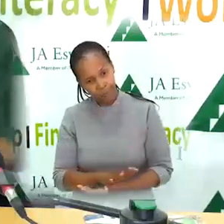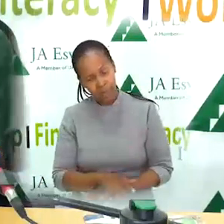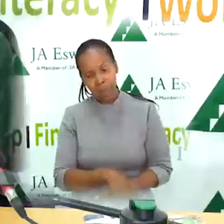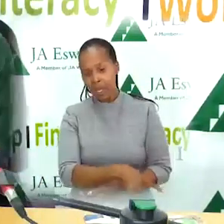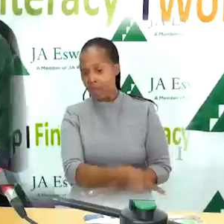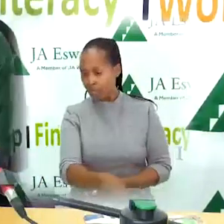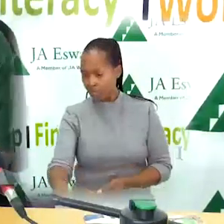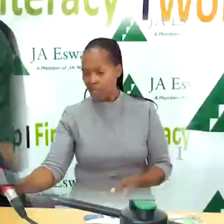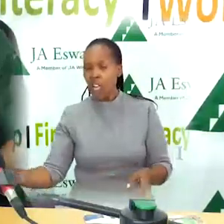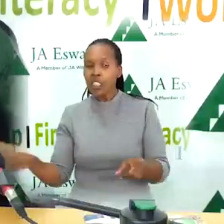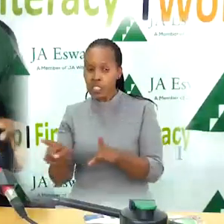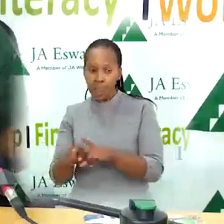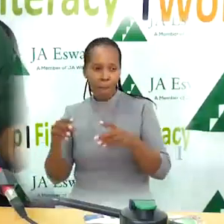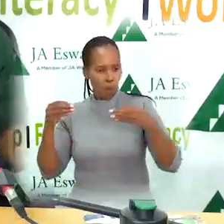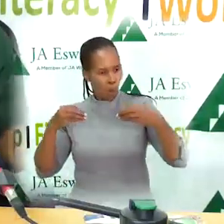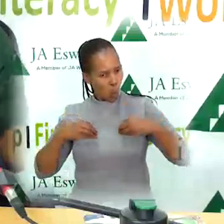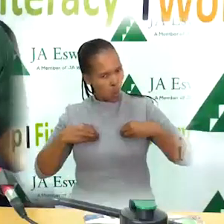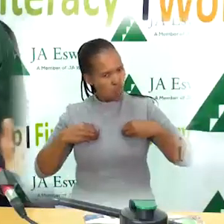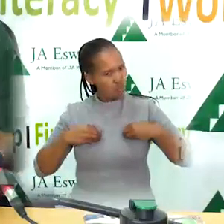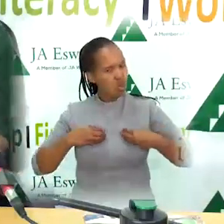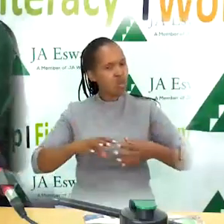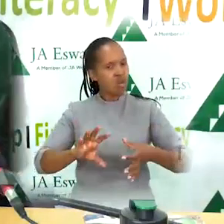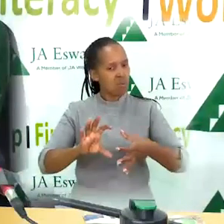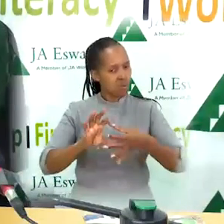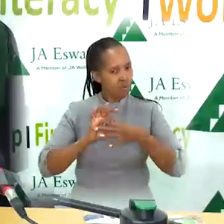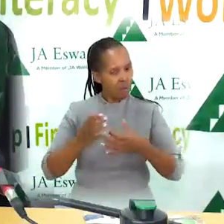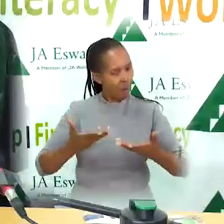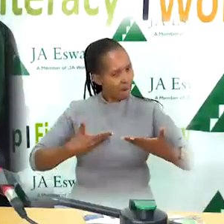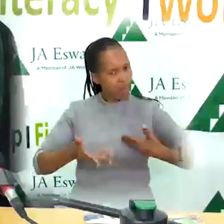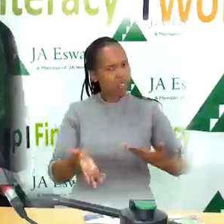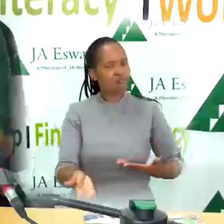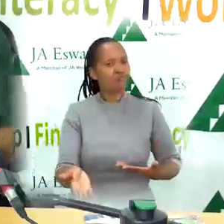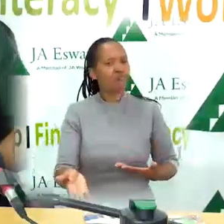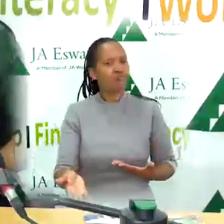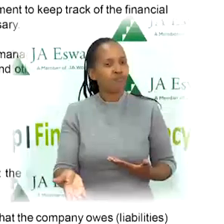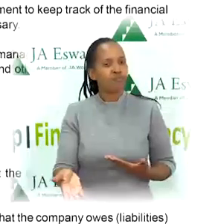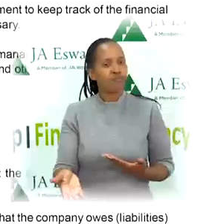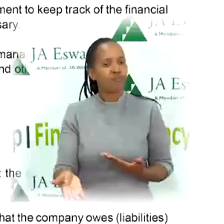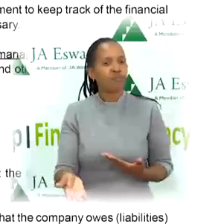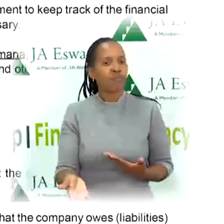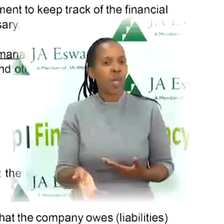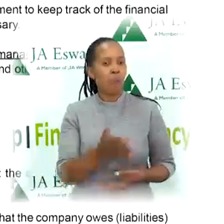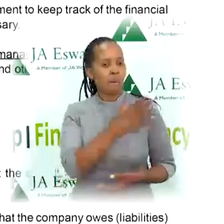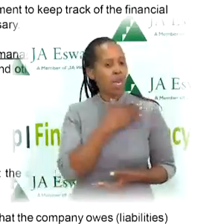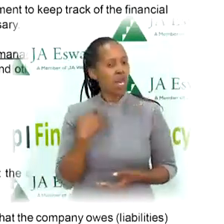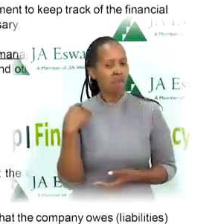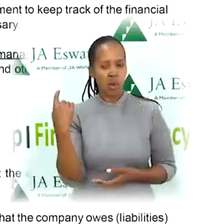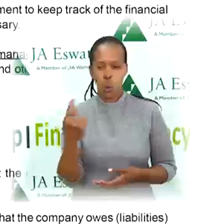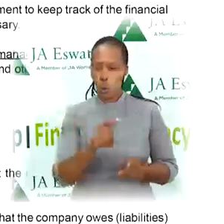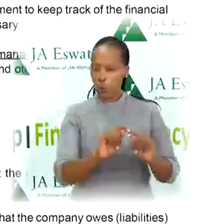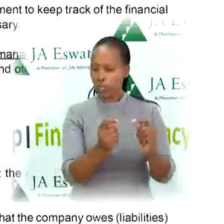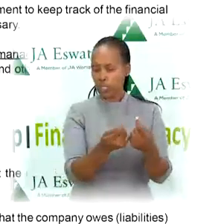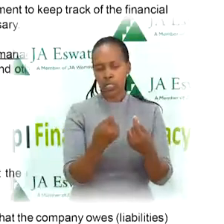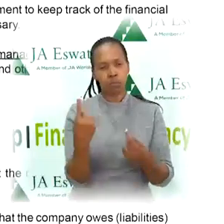the company. It is not just for the management or the financial manager and his or her team.